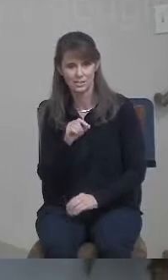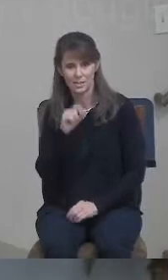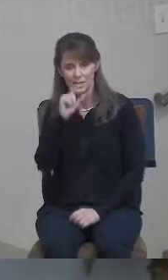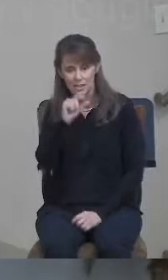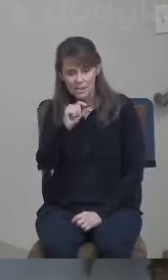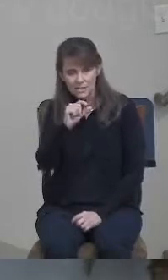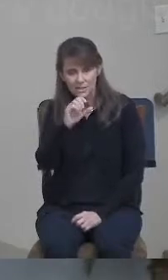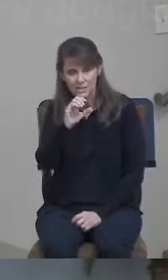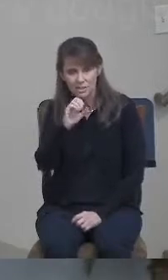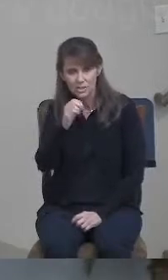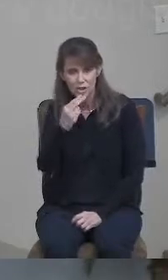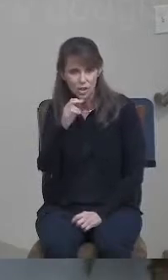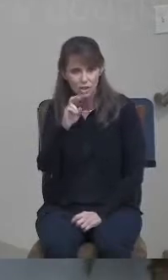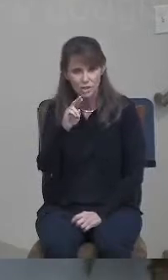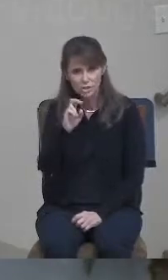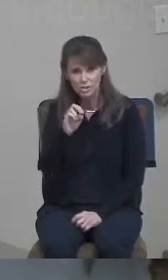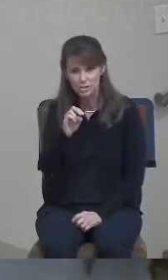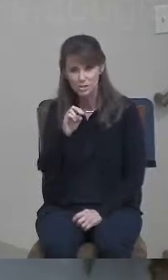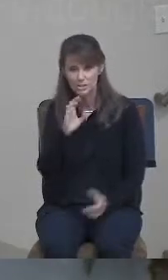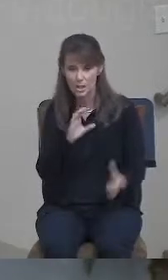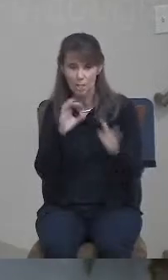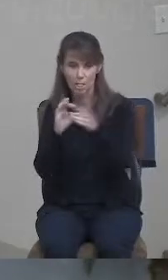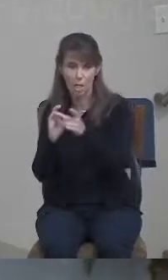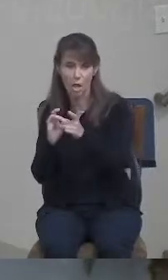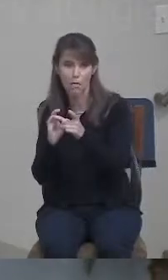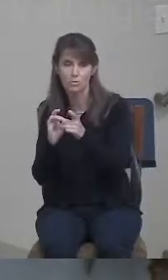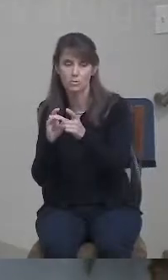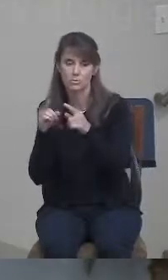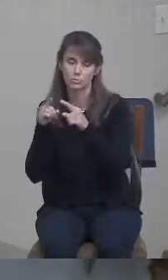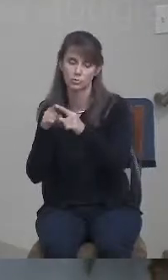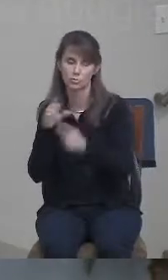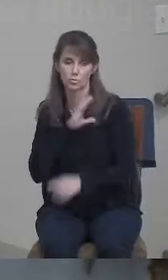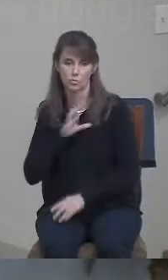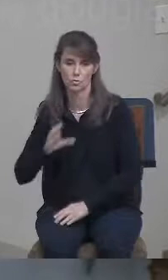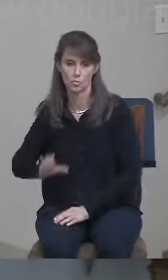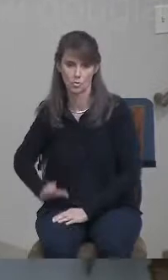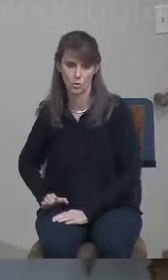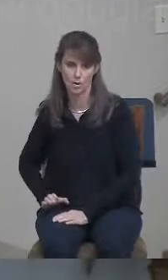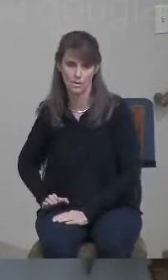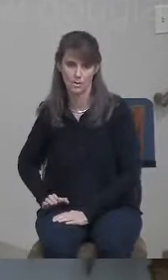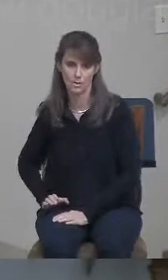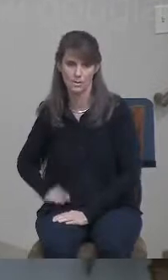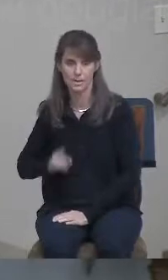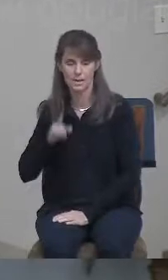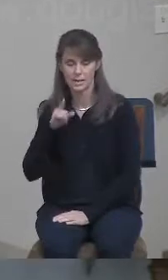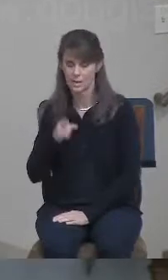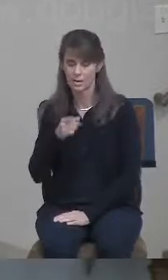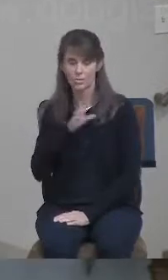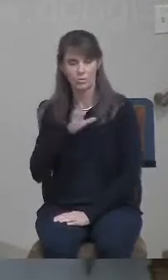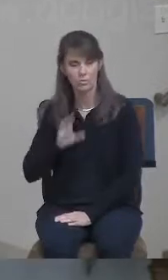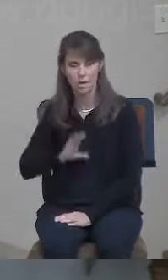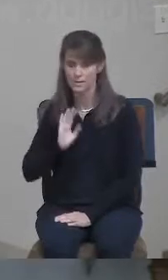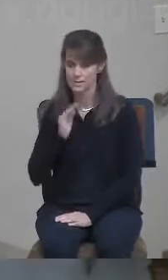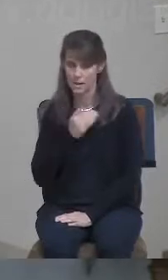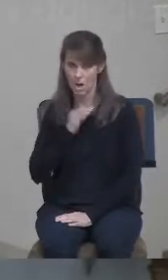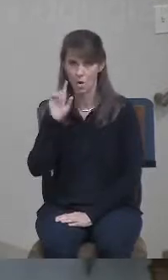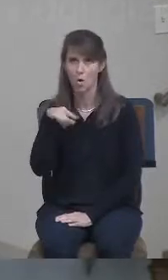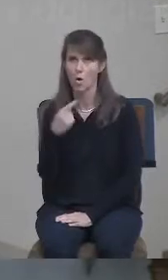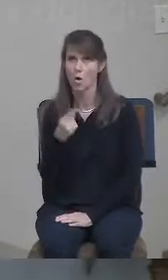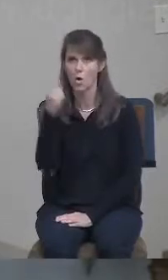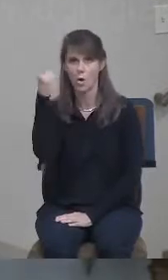Christ. Owing to him, that he said, as our only master, Lord, and